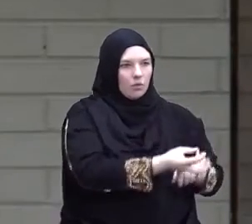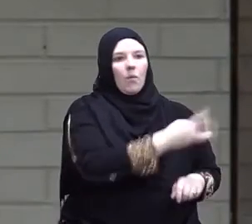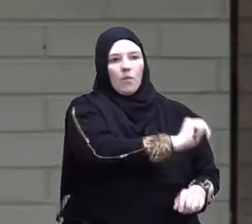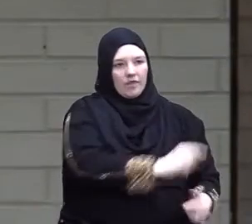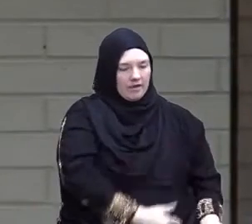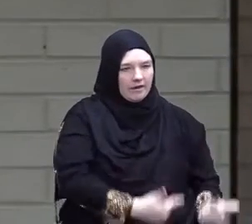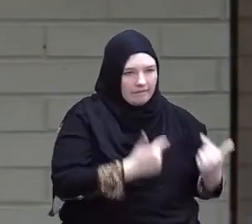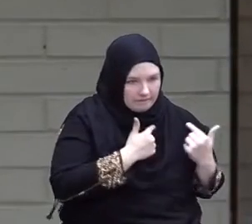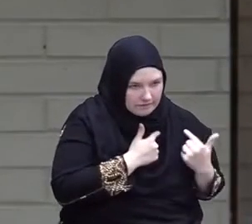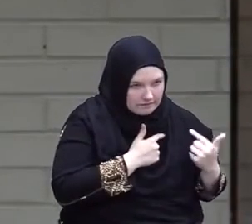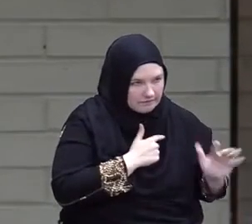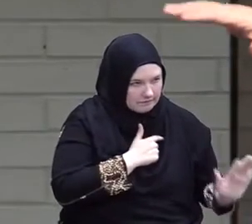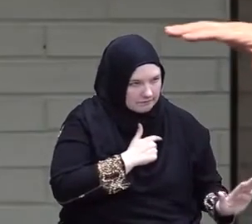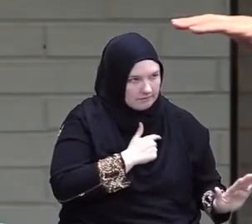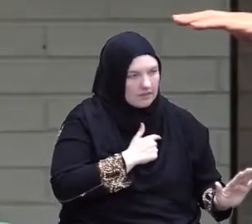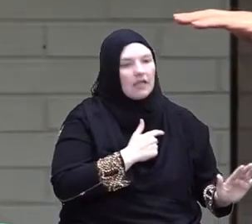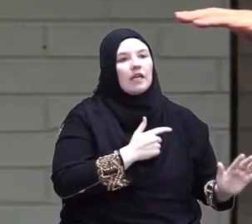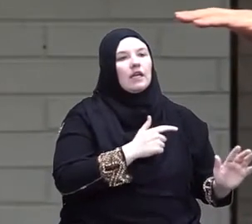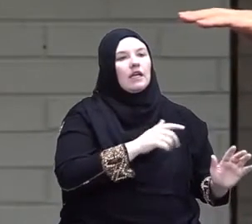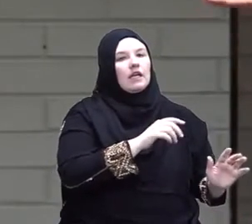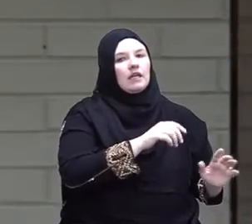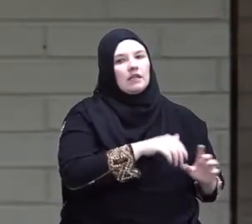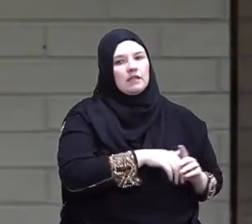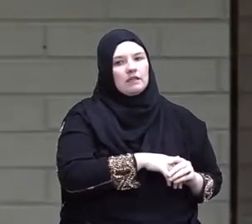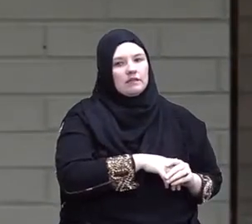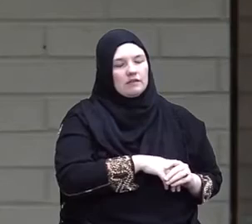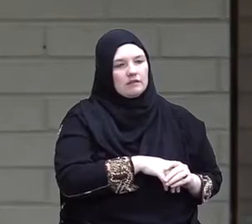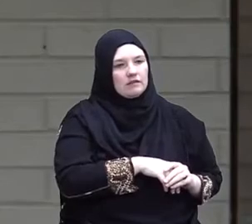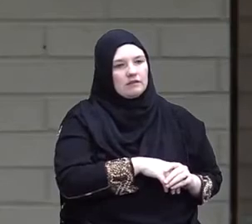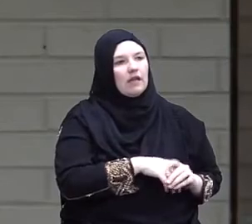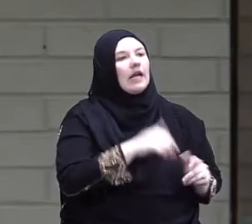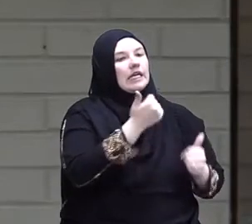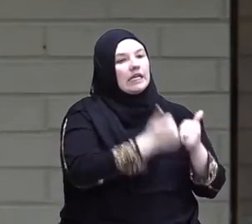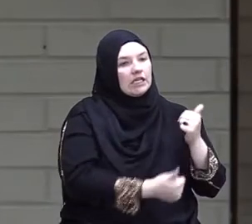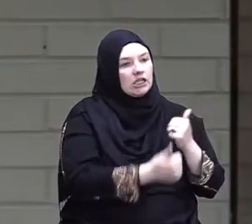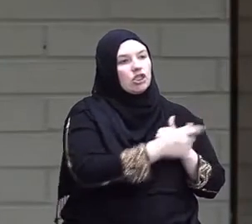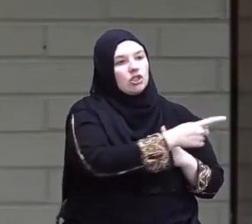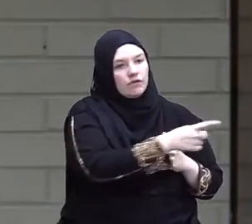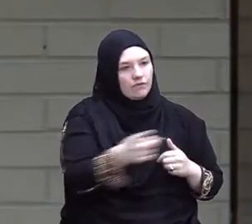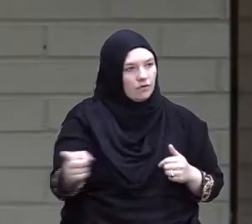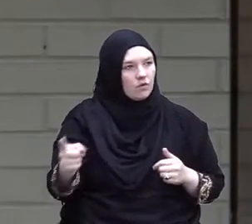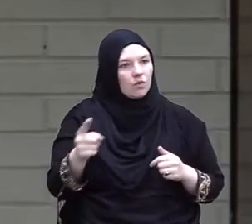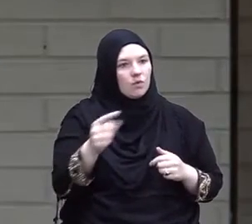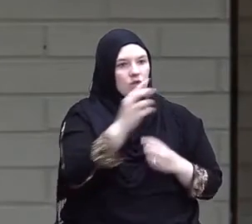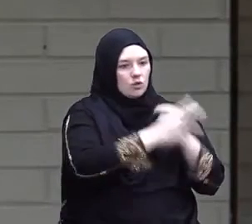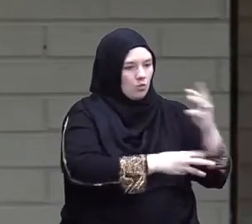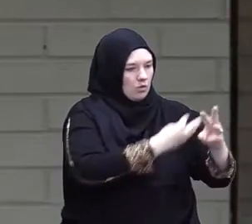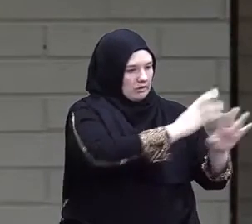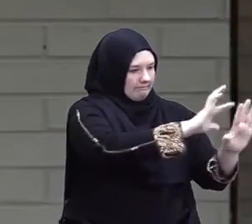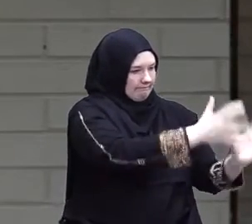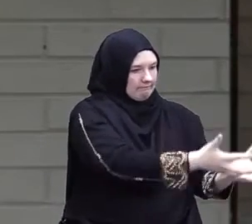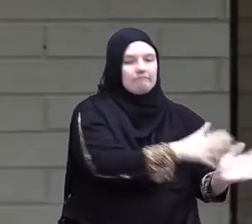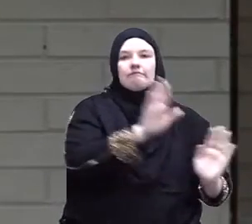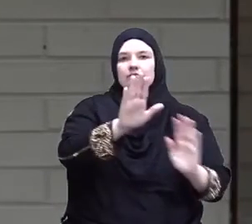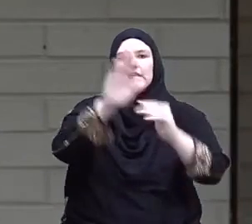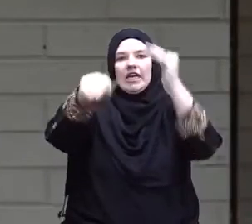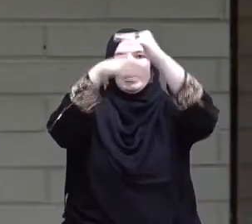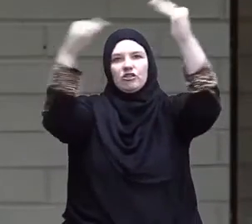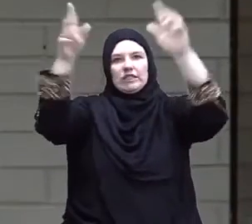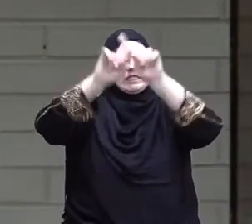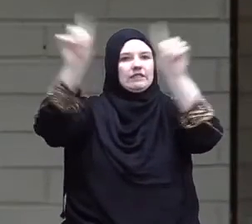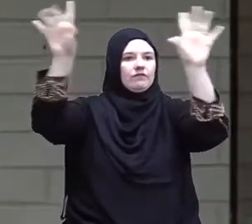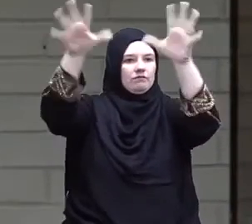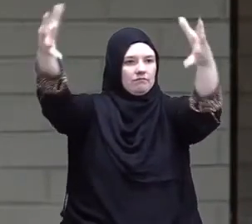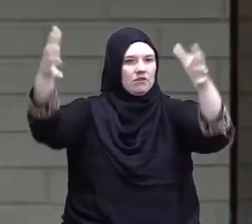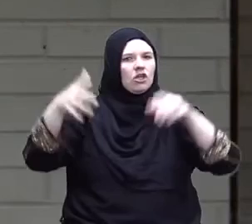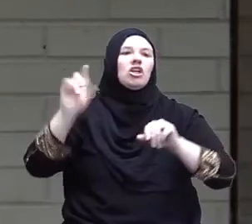things and Adam will have his. And each of you is a world by itself. True,